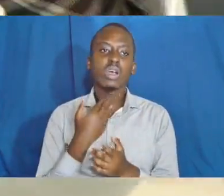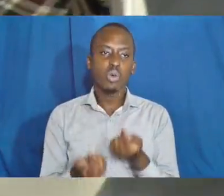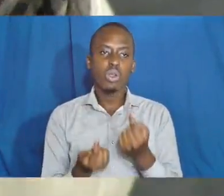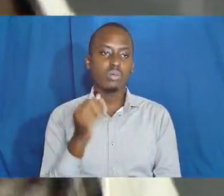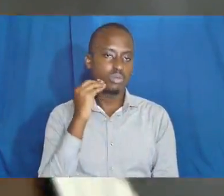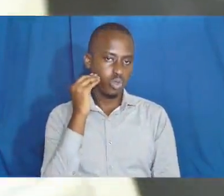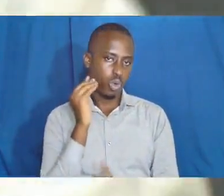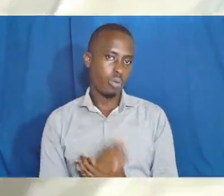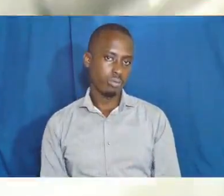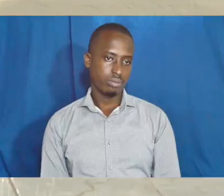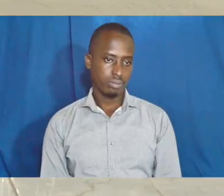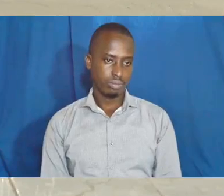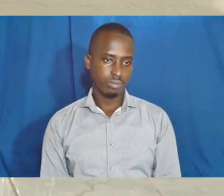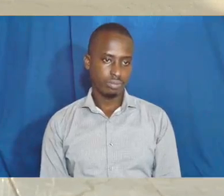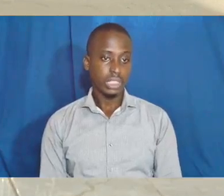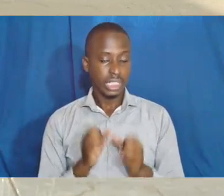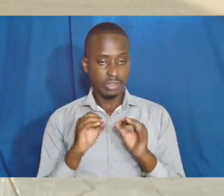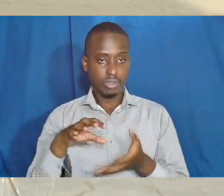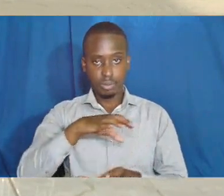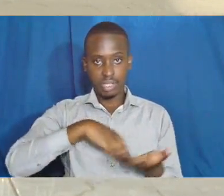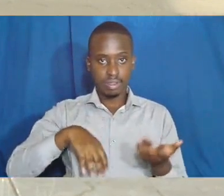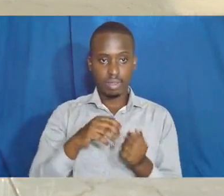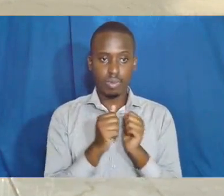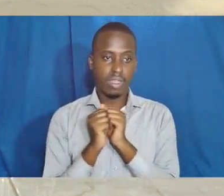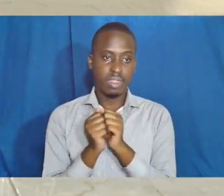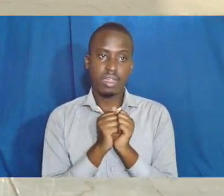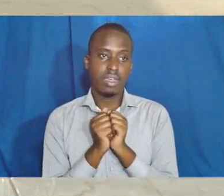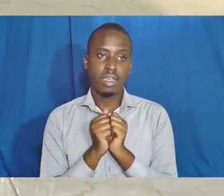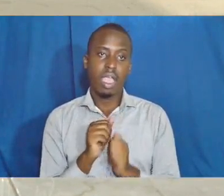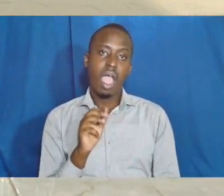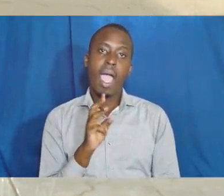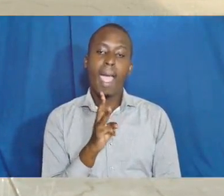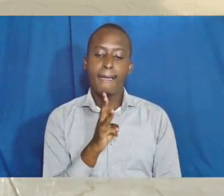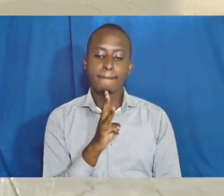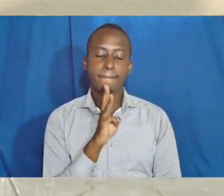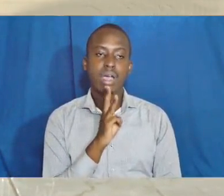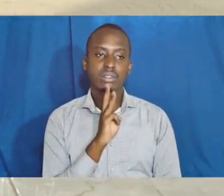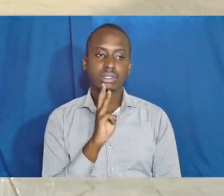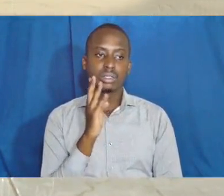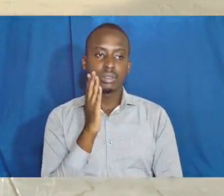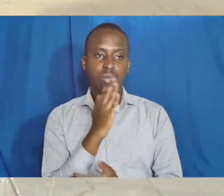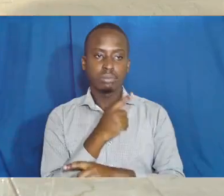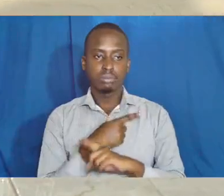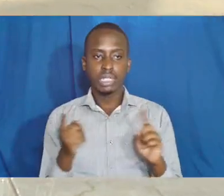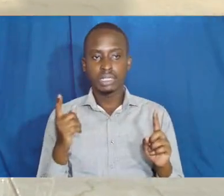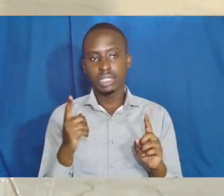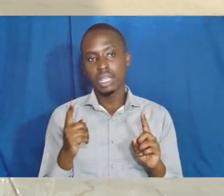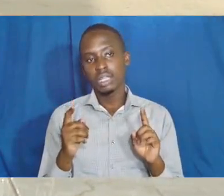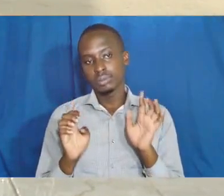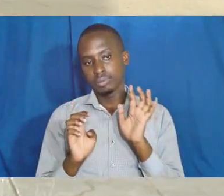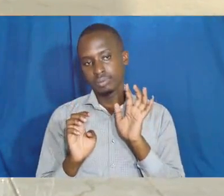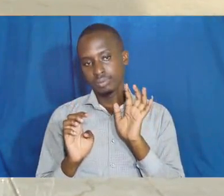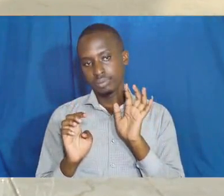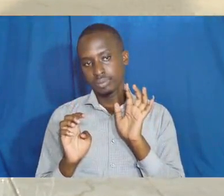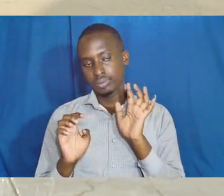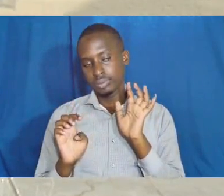home. So if we mix it with the water, that's an example. We're just going to use